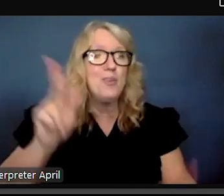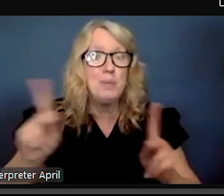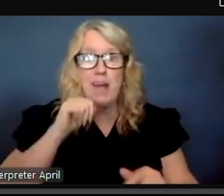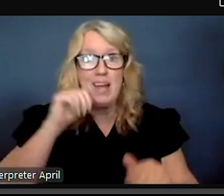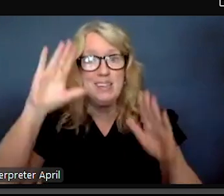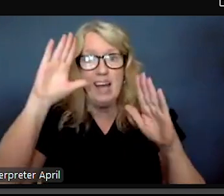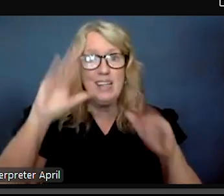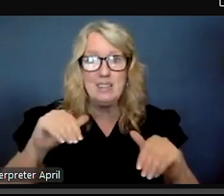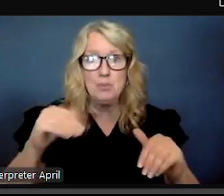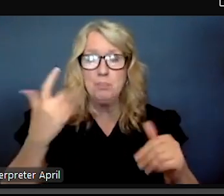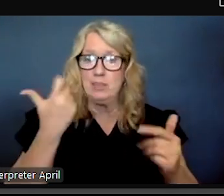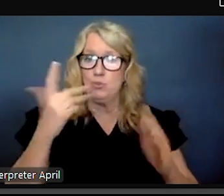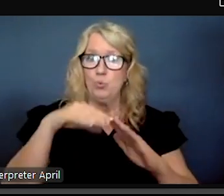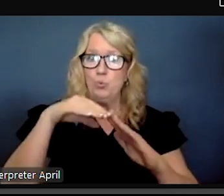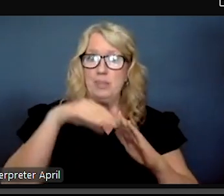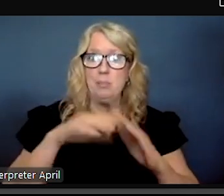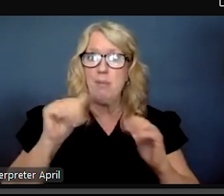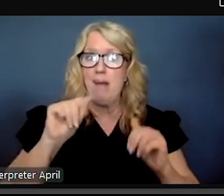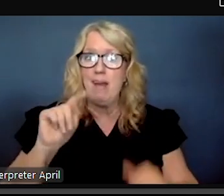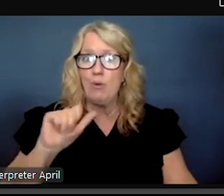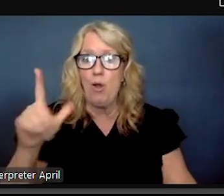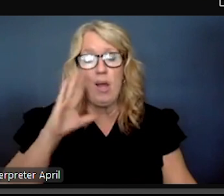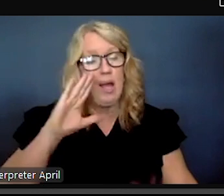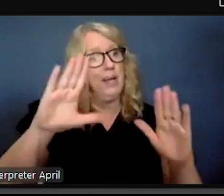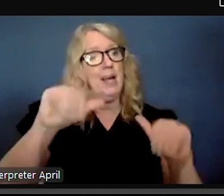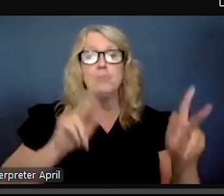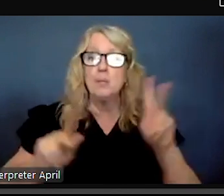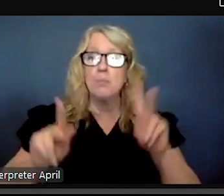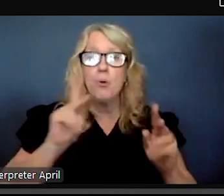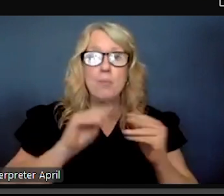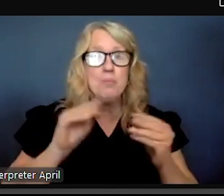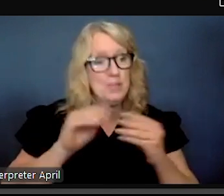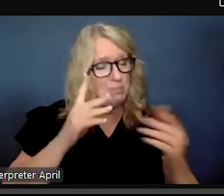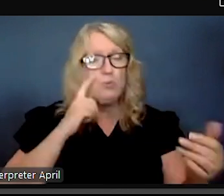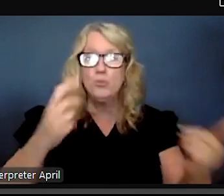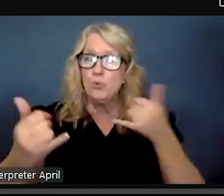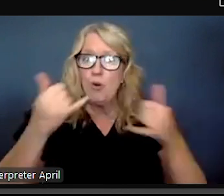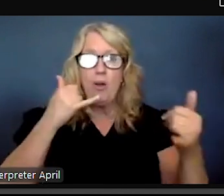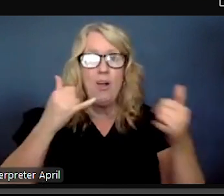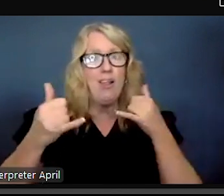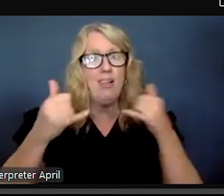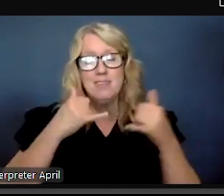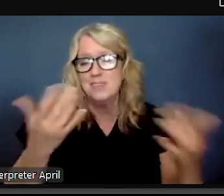expect to dip at all, and I expect more and more people just to keep on calling.